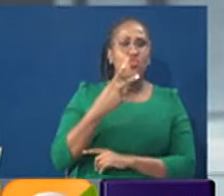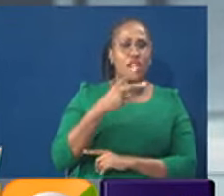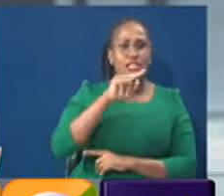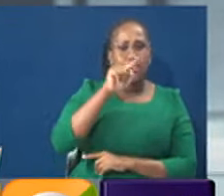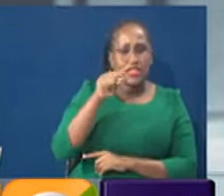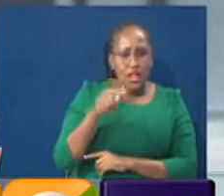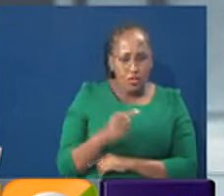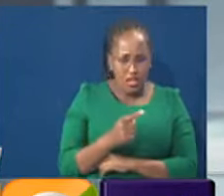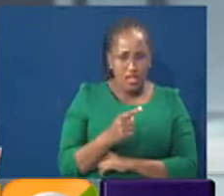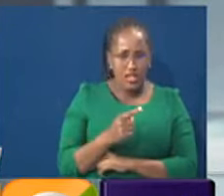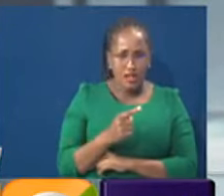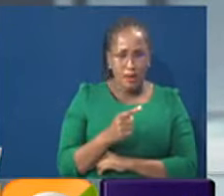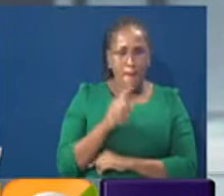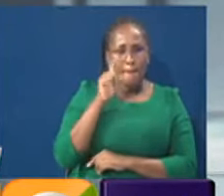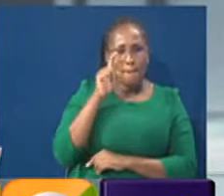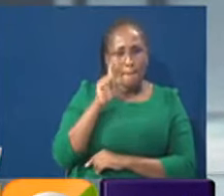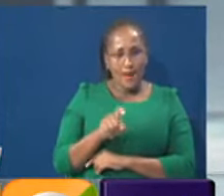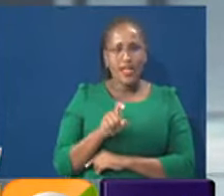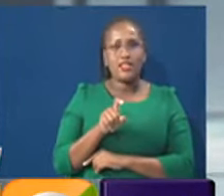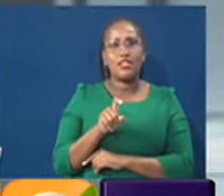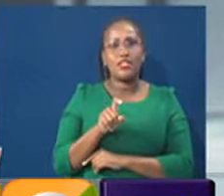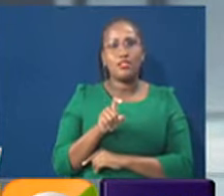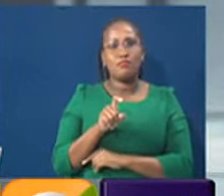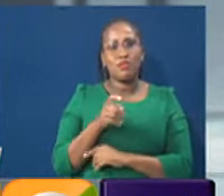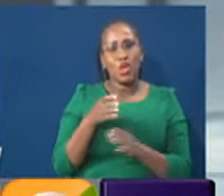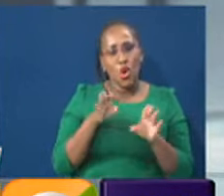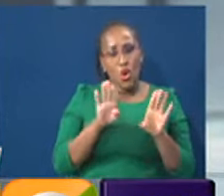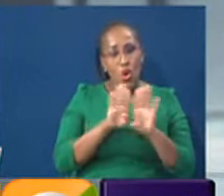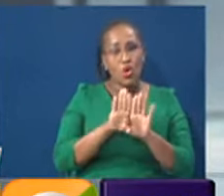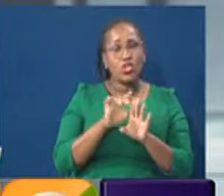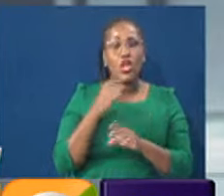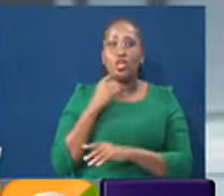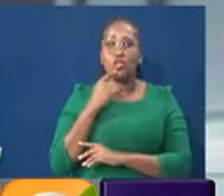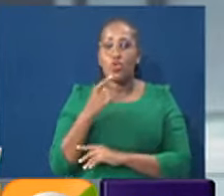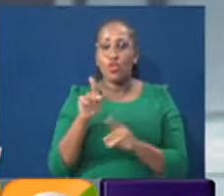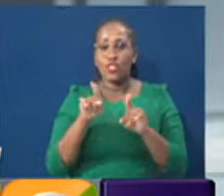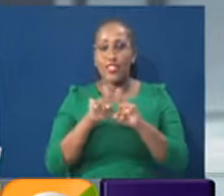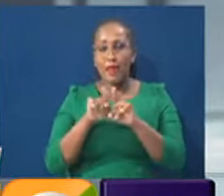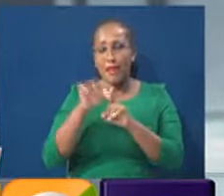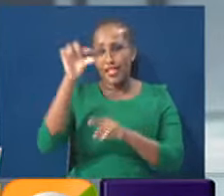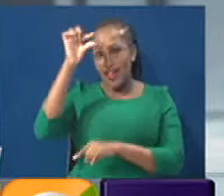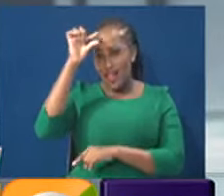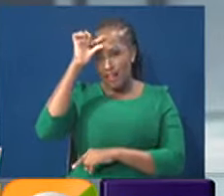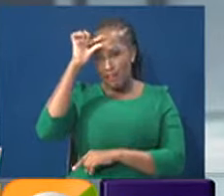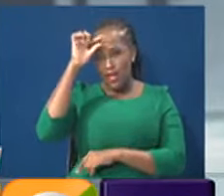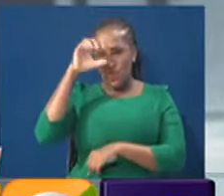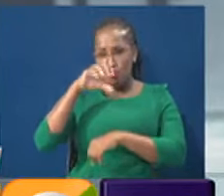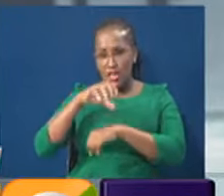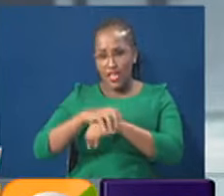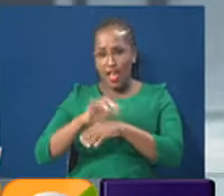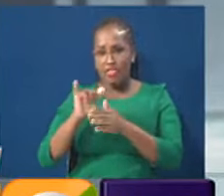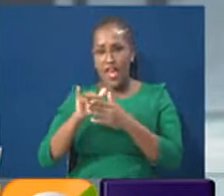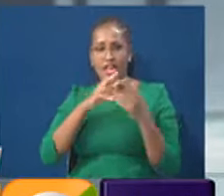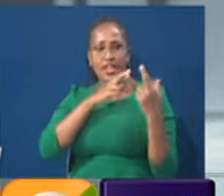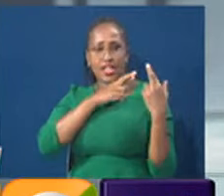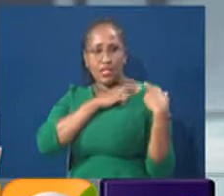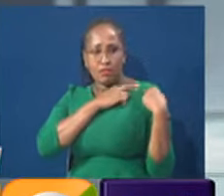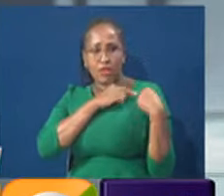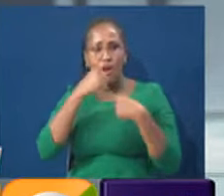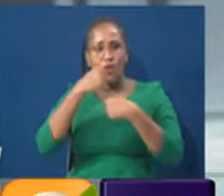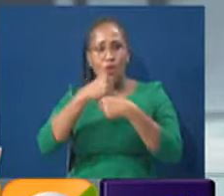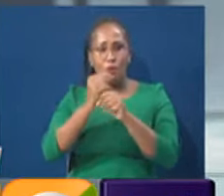200,000 needs to be, you know, to be closed. And therefore, as a government, we have taken that deliberate effort to make